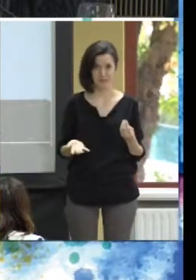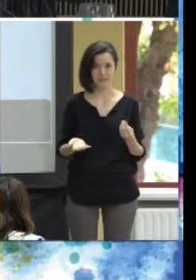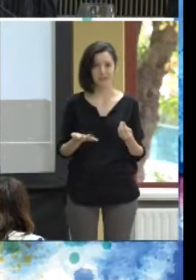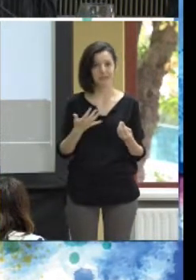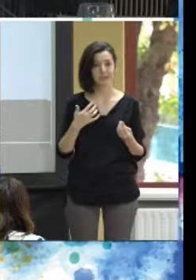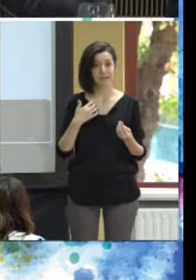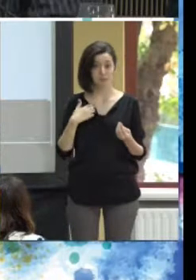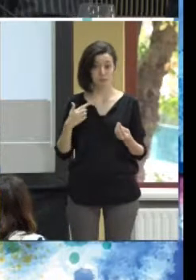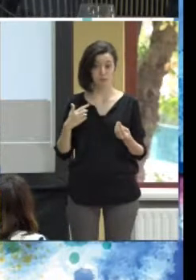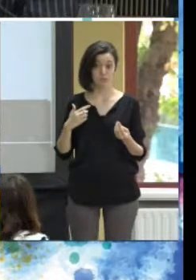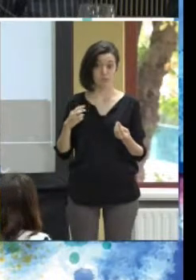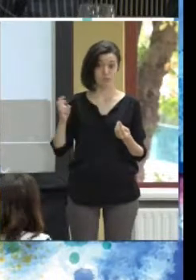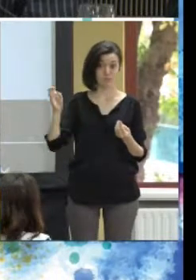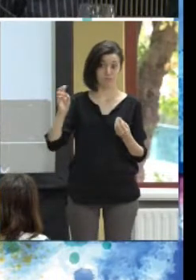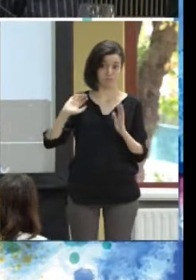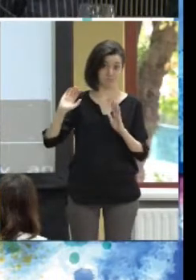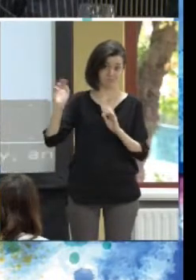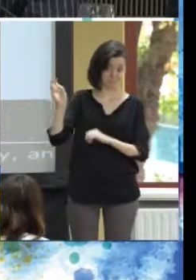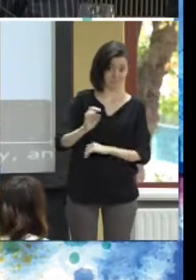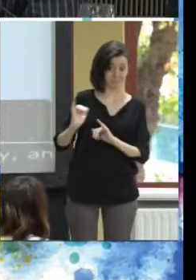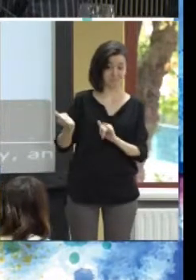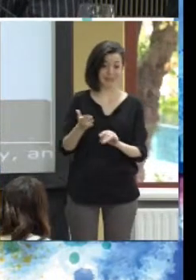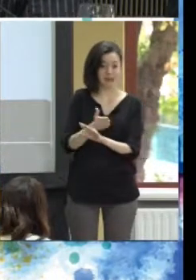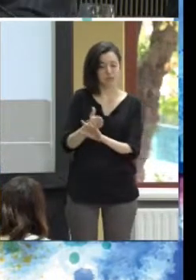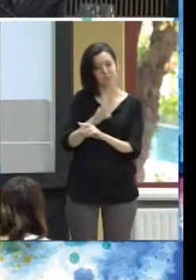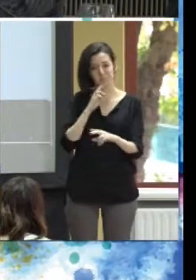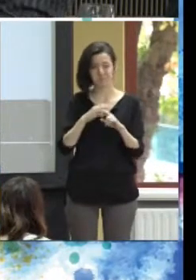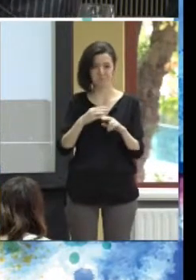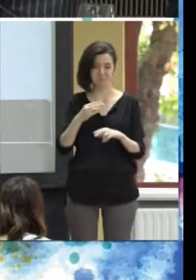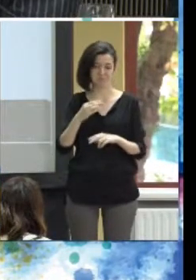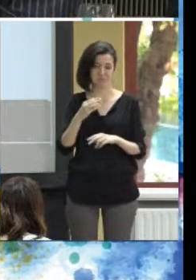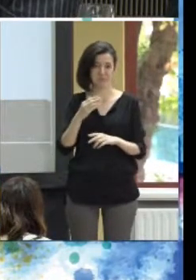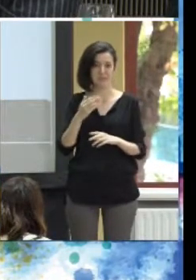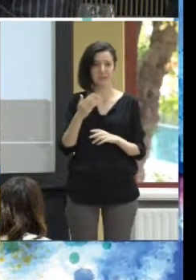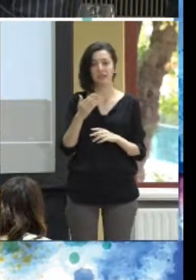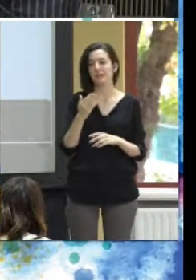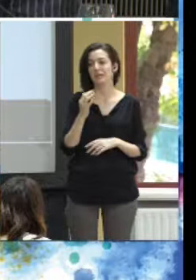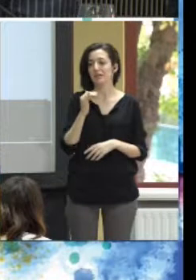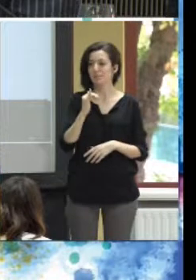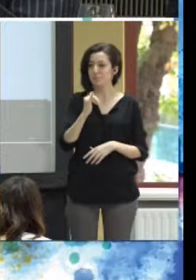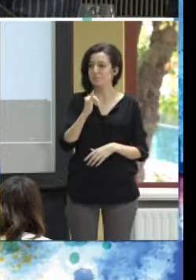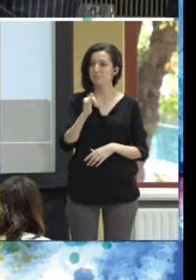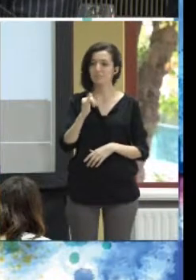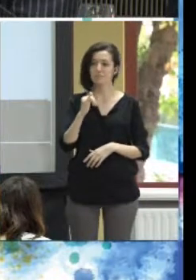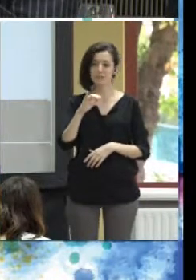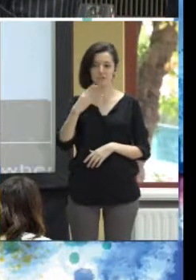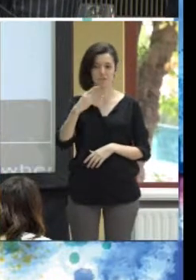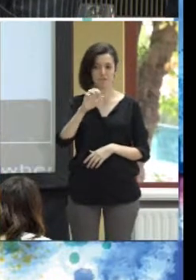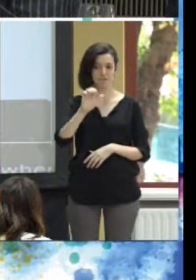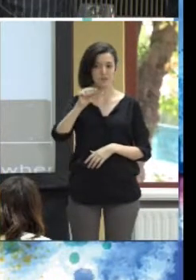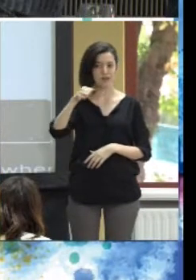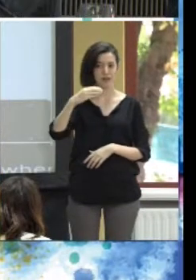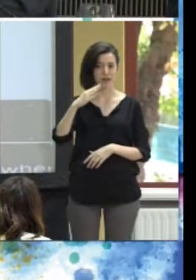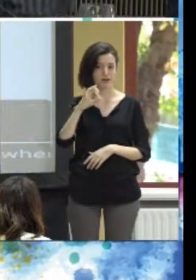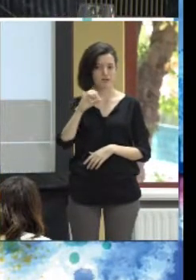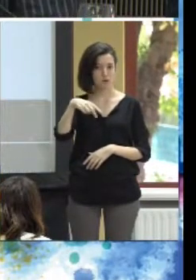put it, placed it at the top of the door where I'm stationed in PO 12. So whoever wants